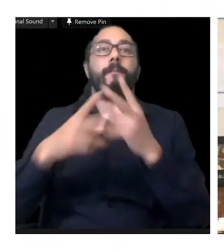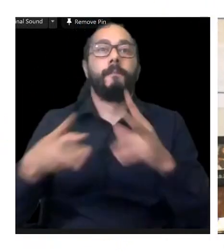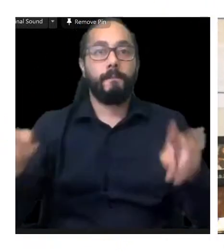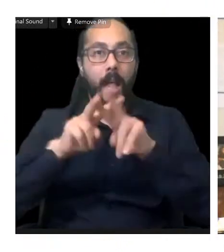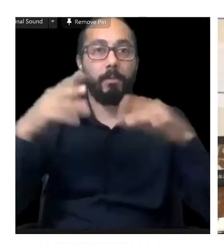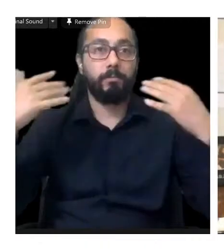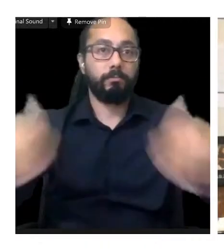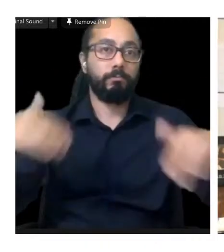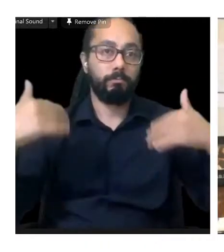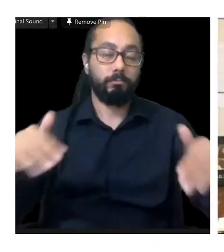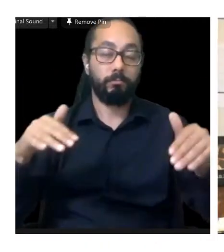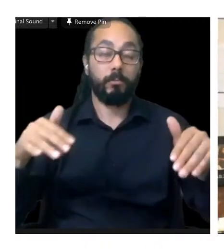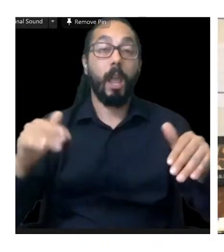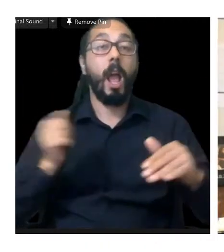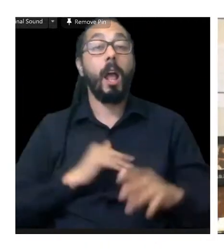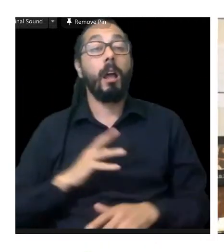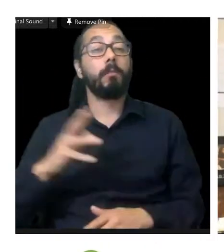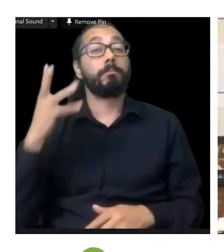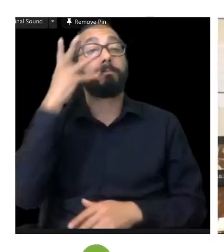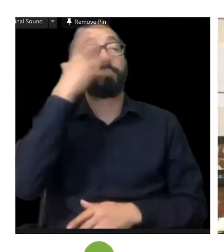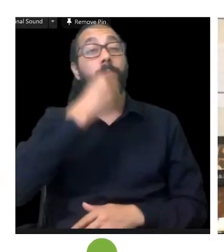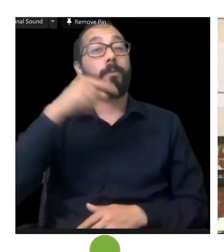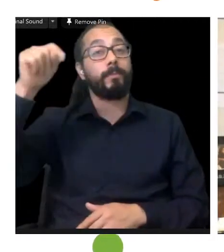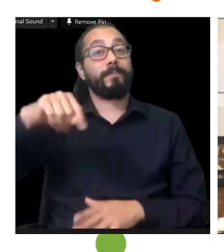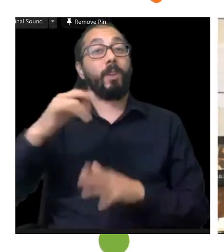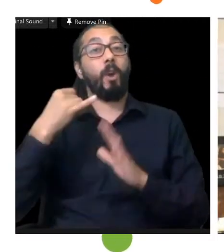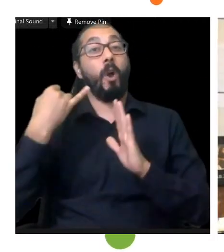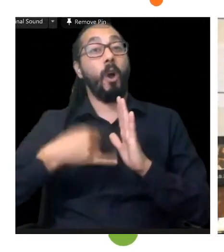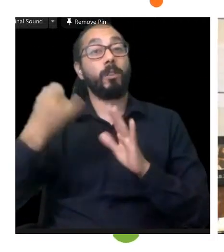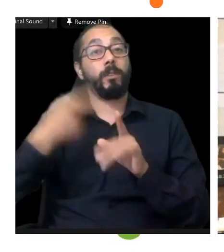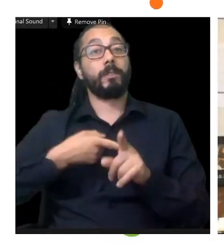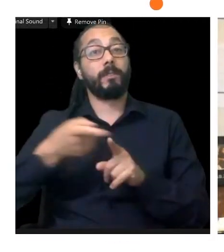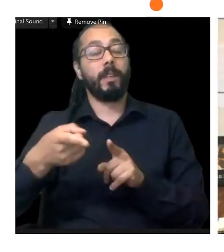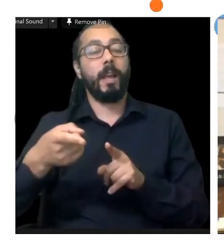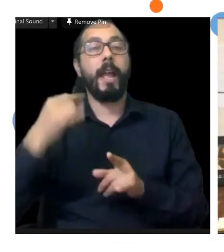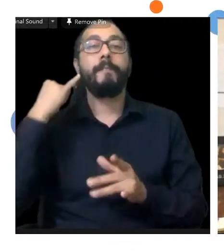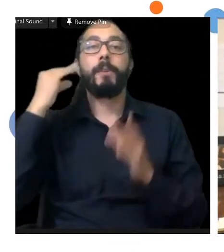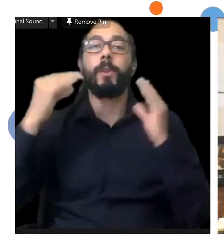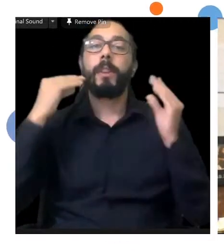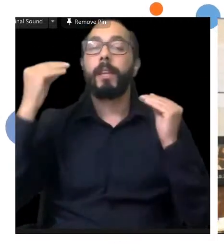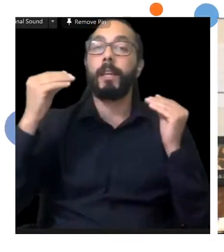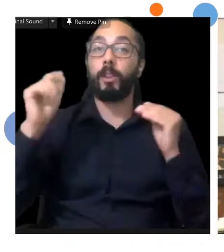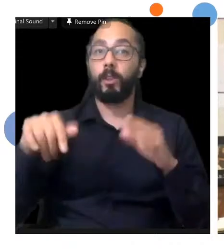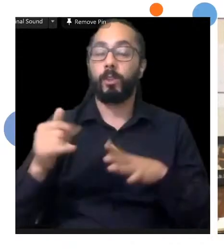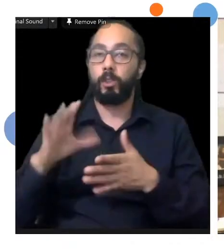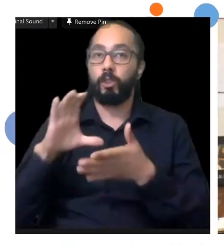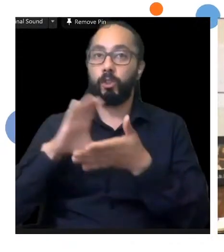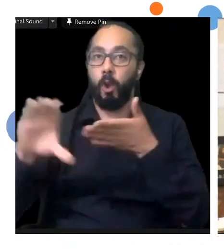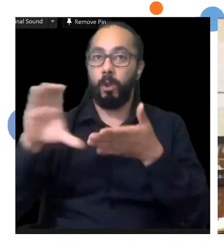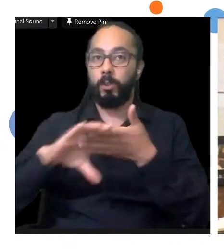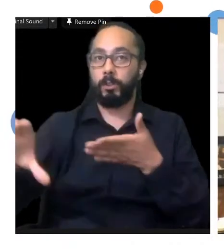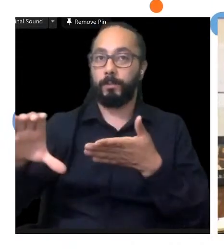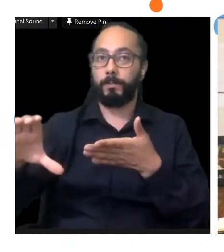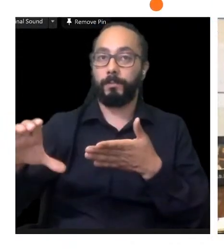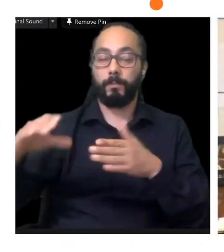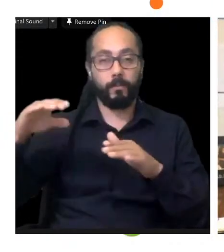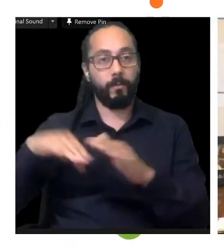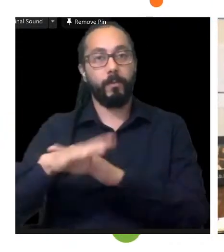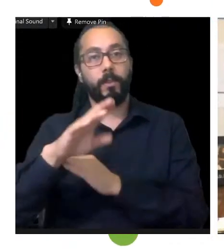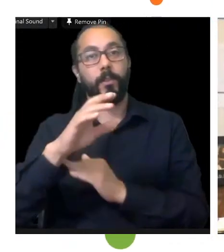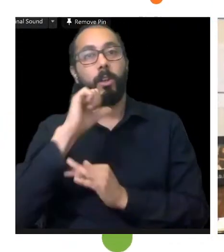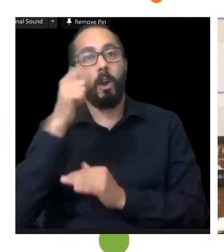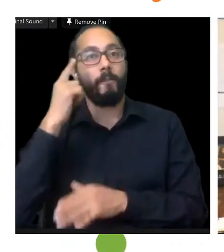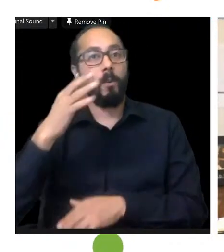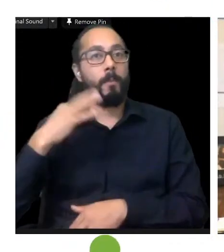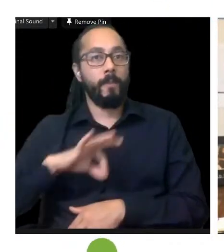sector is that if you think about those dollars going into the nonprofit sector, this isn't just for the arts. I mean, I think donors to the arts